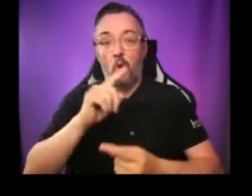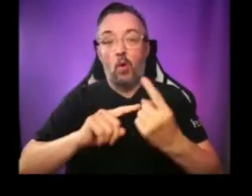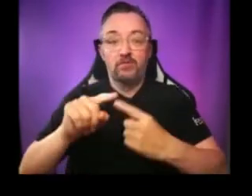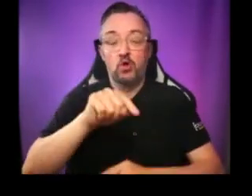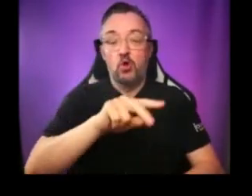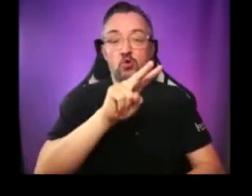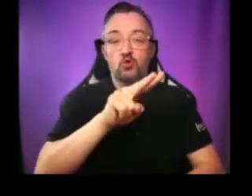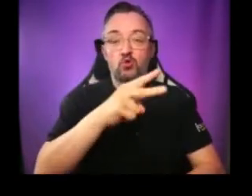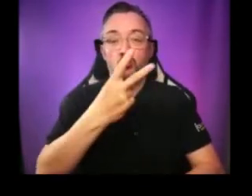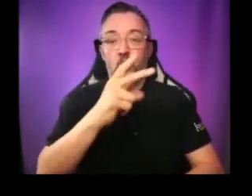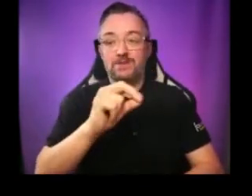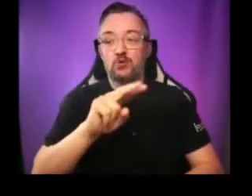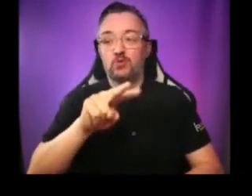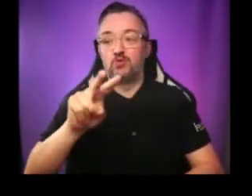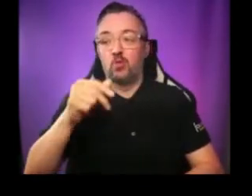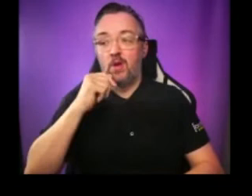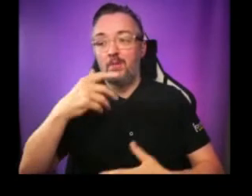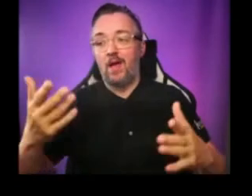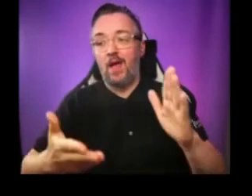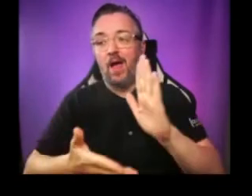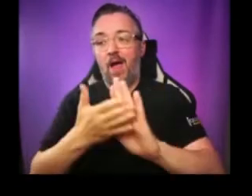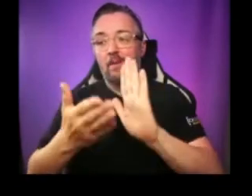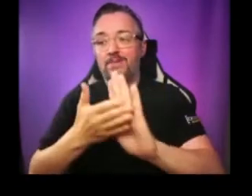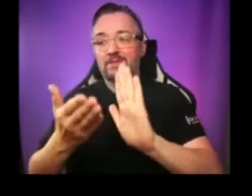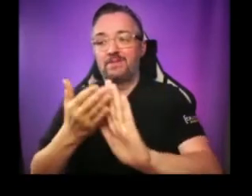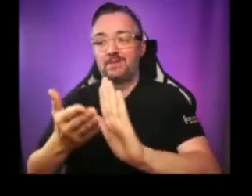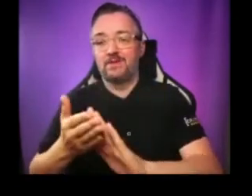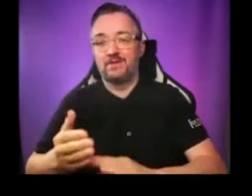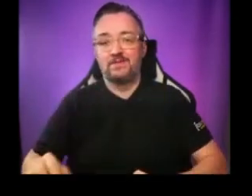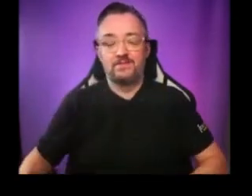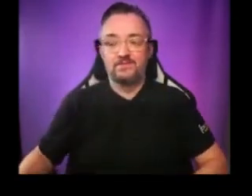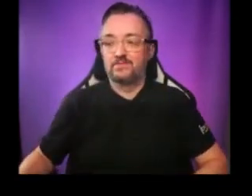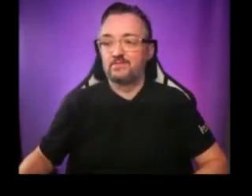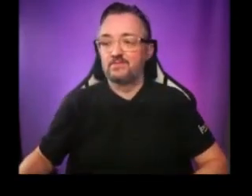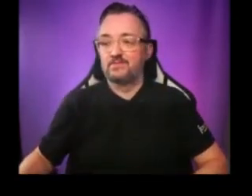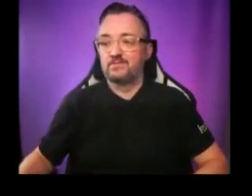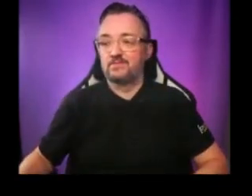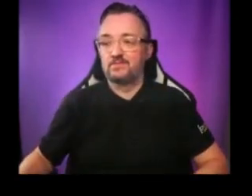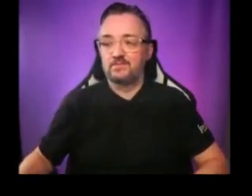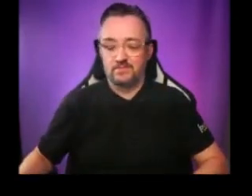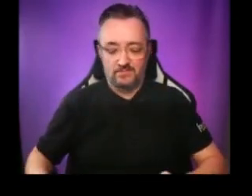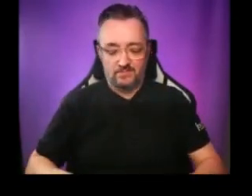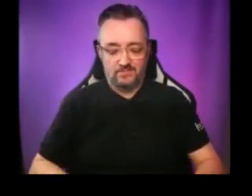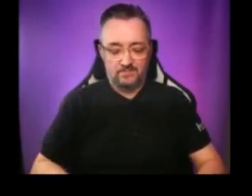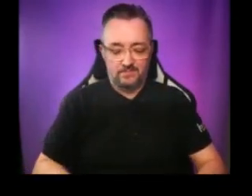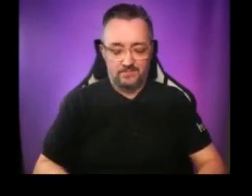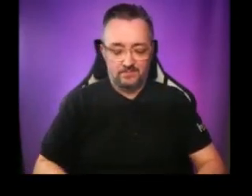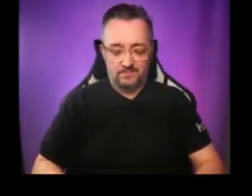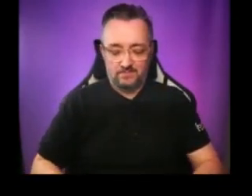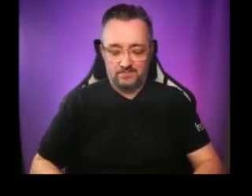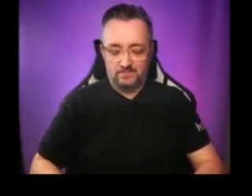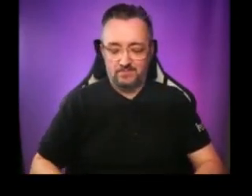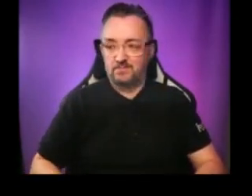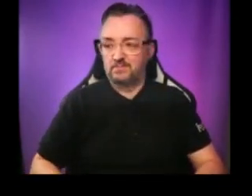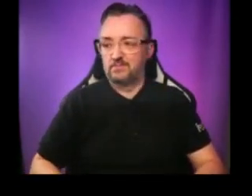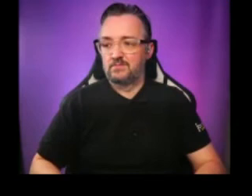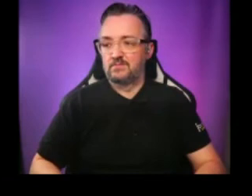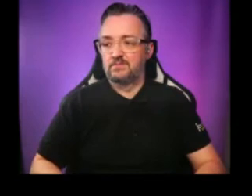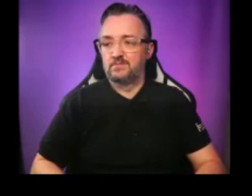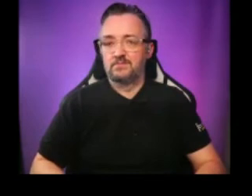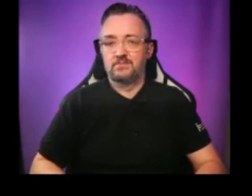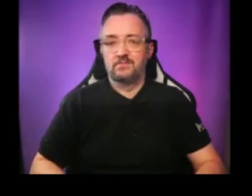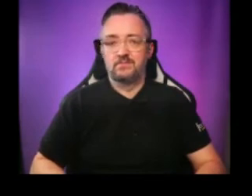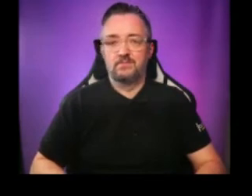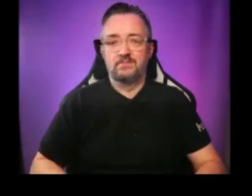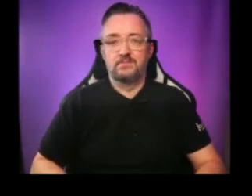will have a big update on a lot of these things that will have launched by then. So it's really exciting times. And I suppose just before we delve into questions,